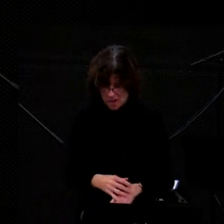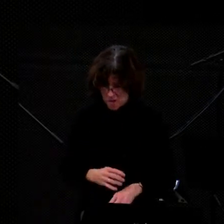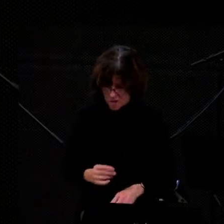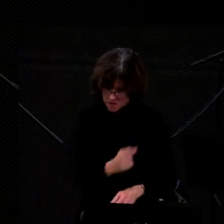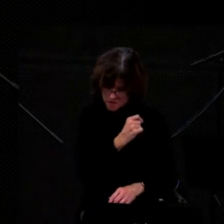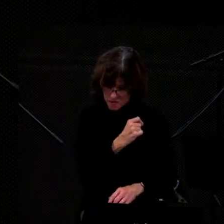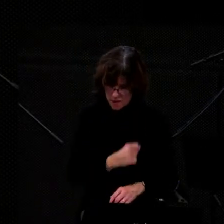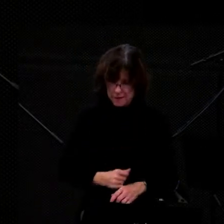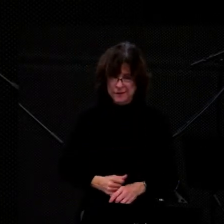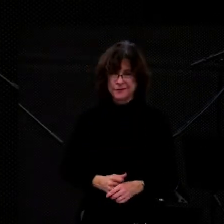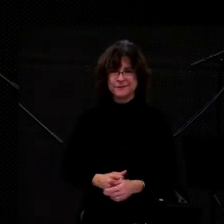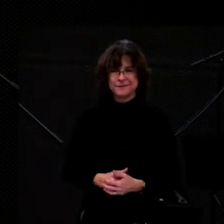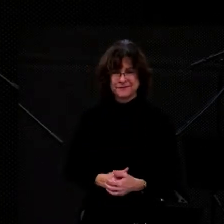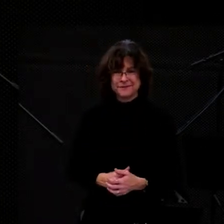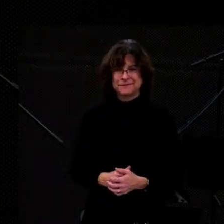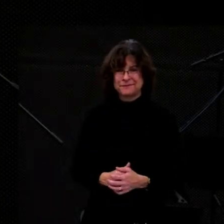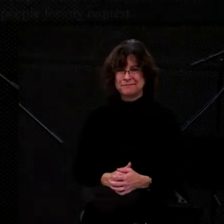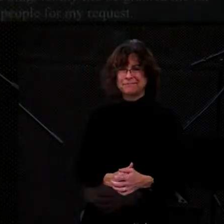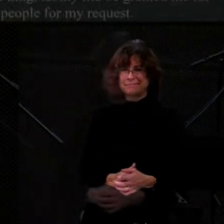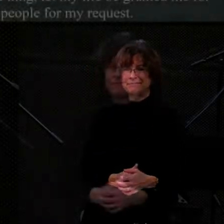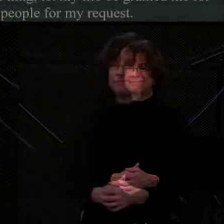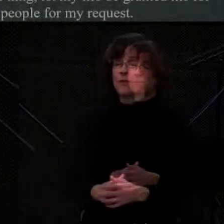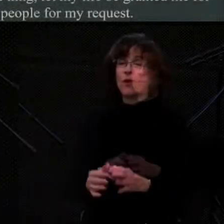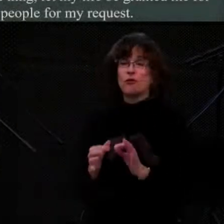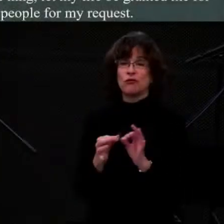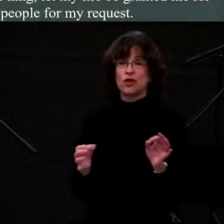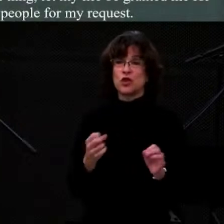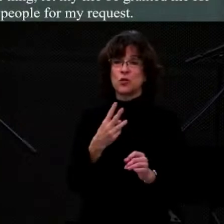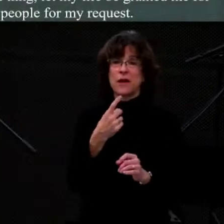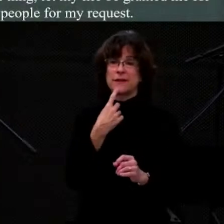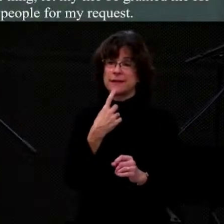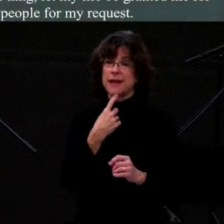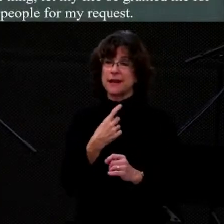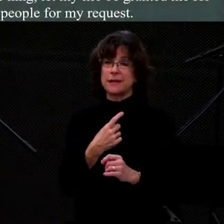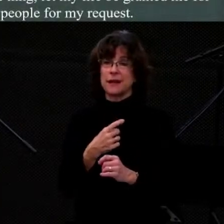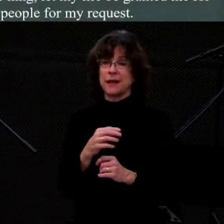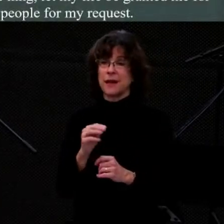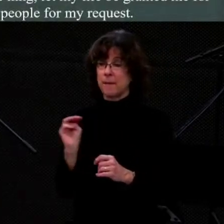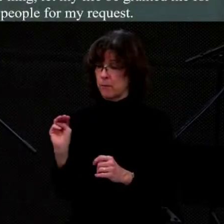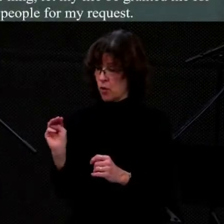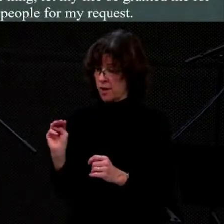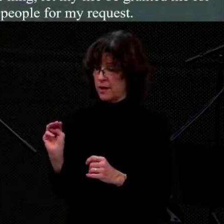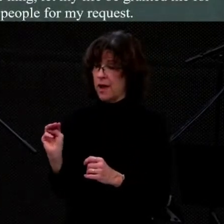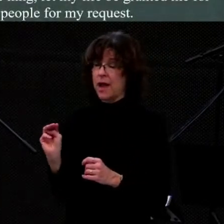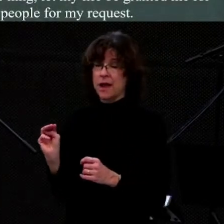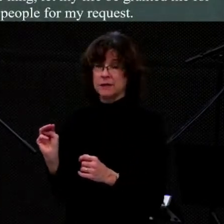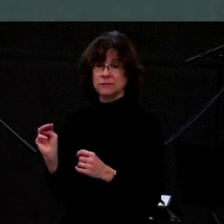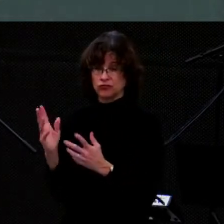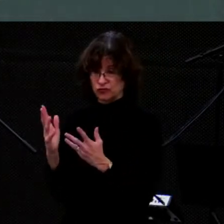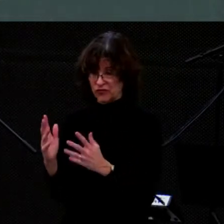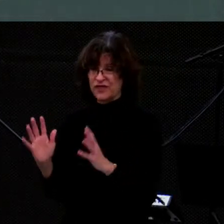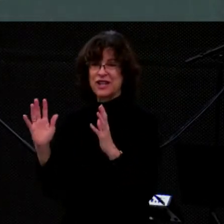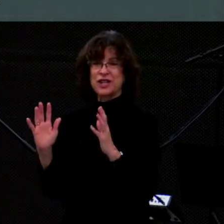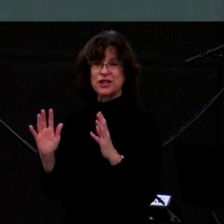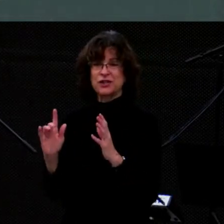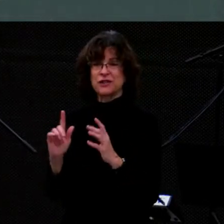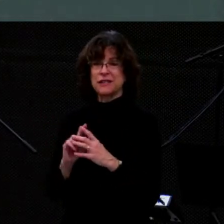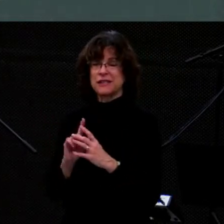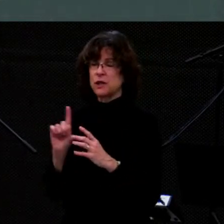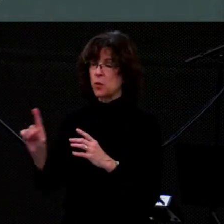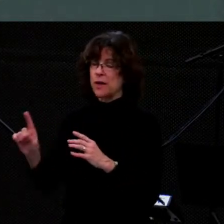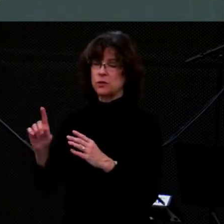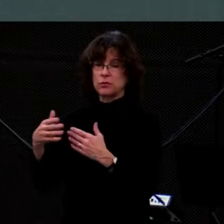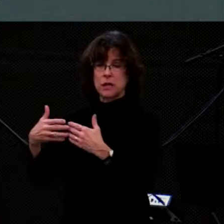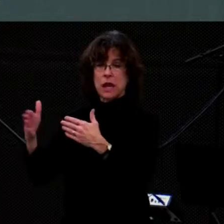Verse 12, then Mordecai returned to the king's gate, but Haman hurried to his house, mourning and with his head